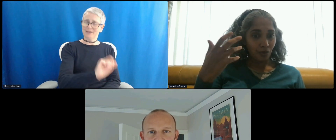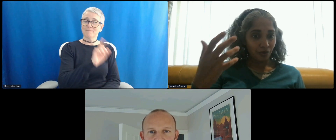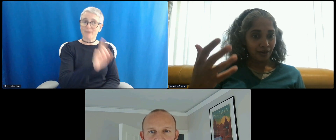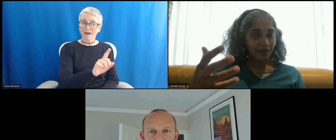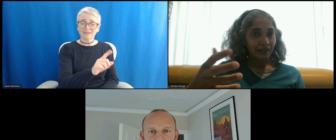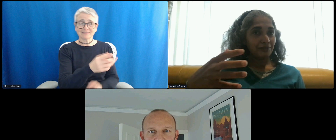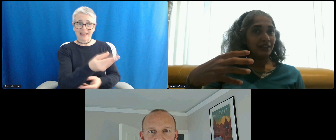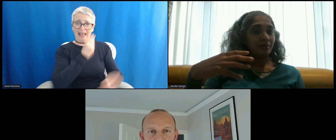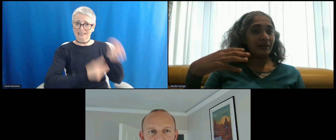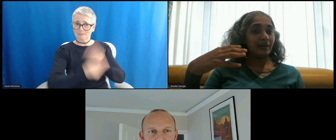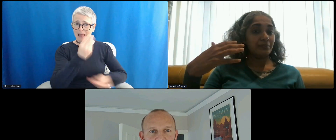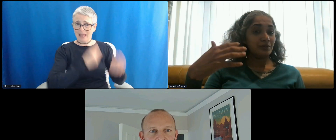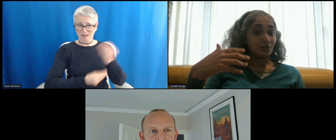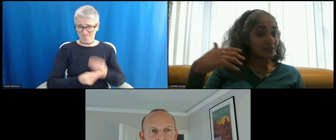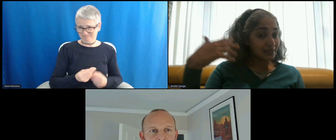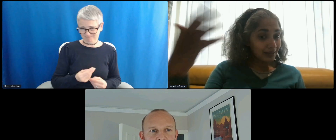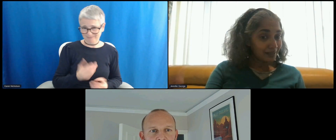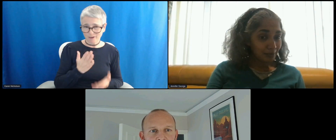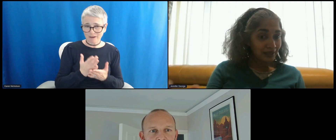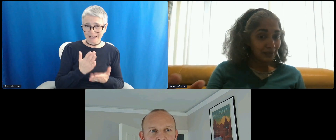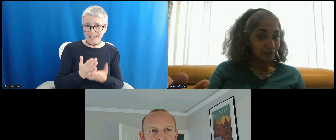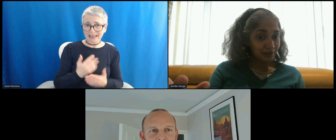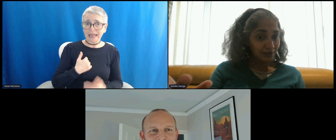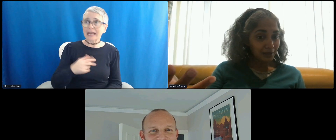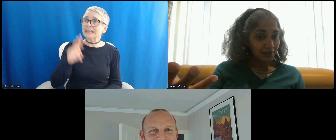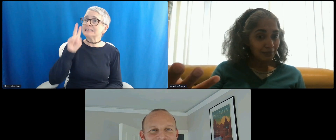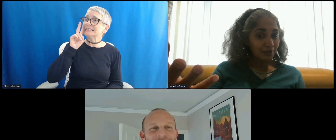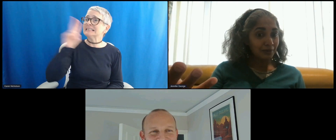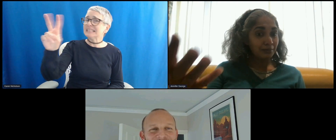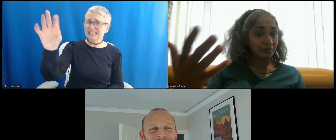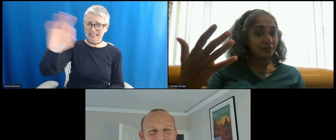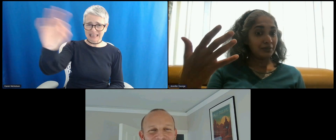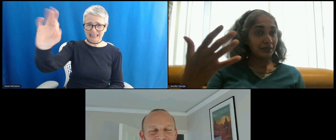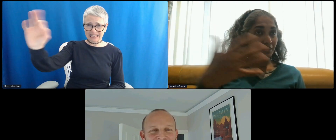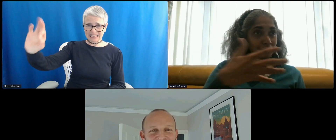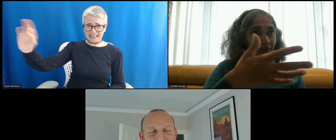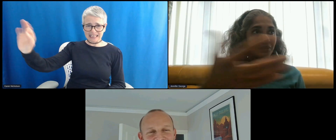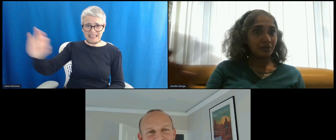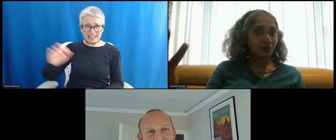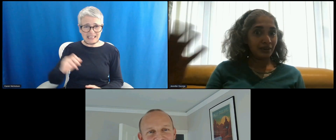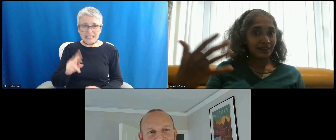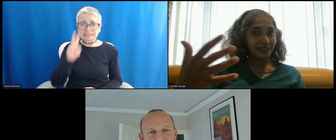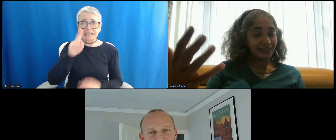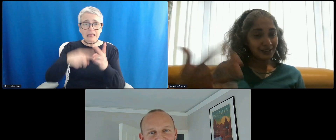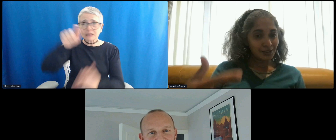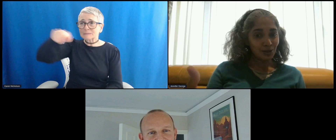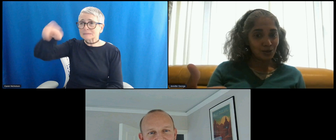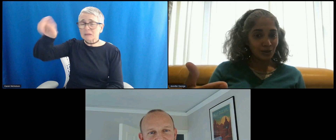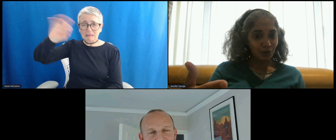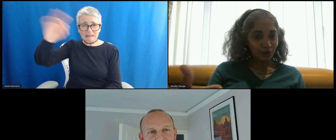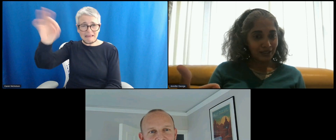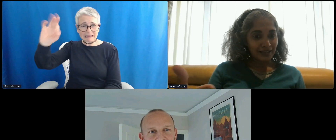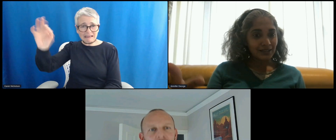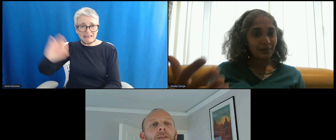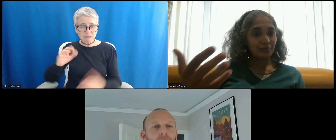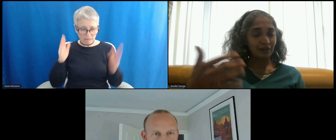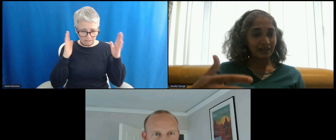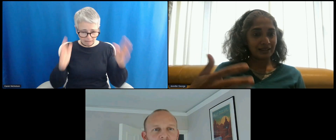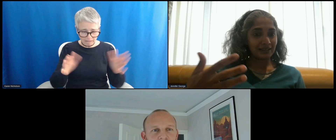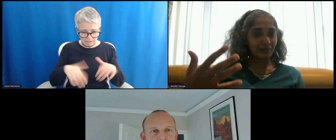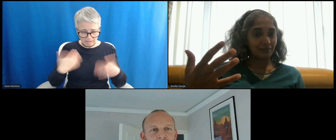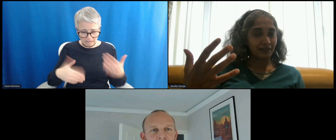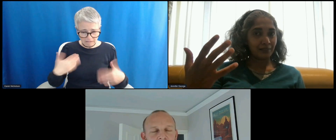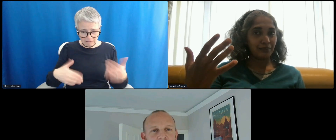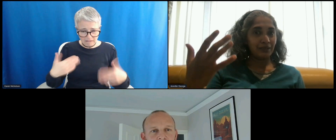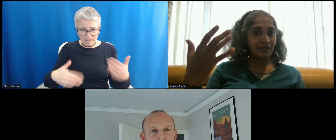benefit more if they were able to see other people, but knowing that it is a social context, but